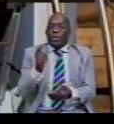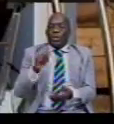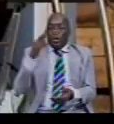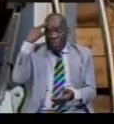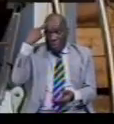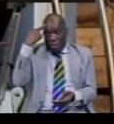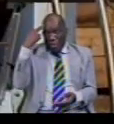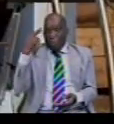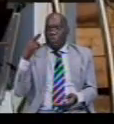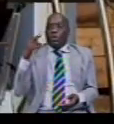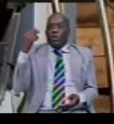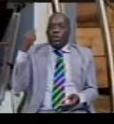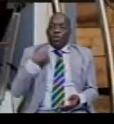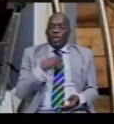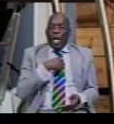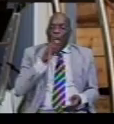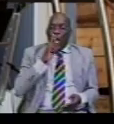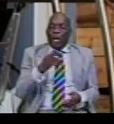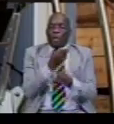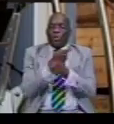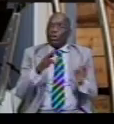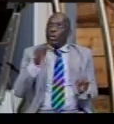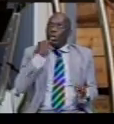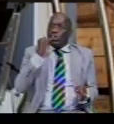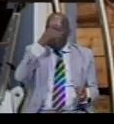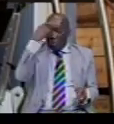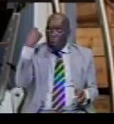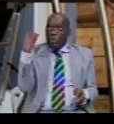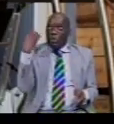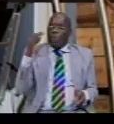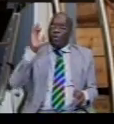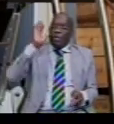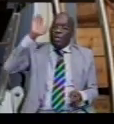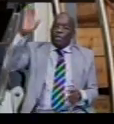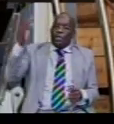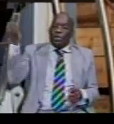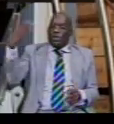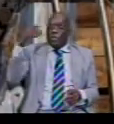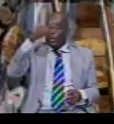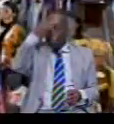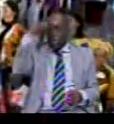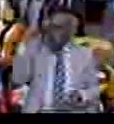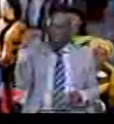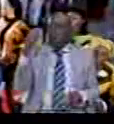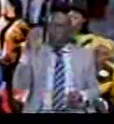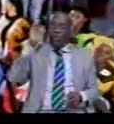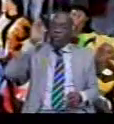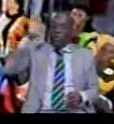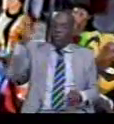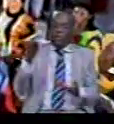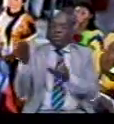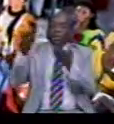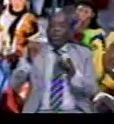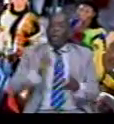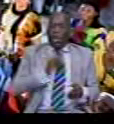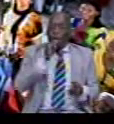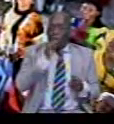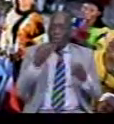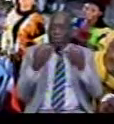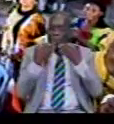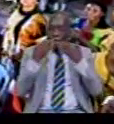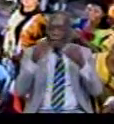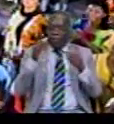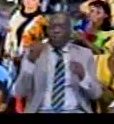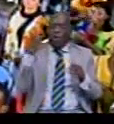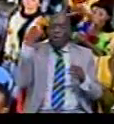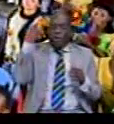his grace, because of his sacrifice. And I'm so thankful for the grace of Jesus. And I want to do this song to end my